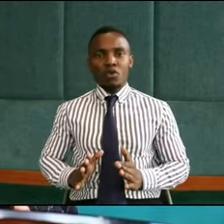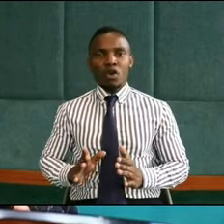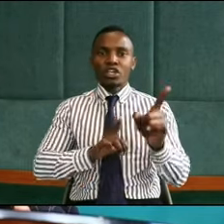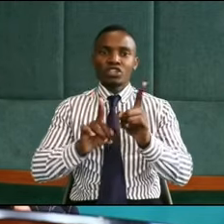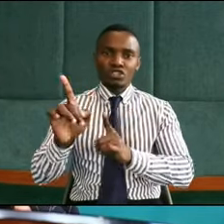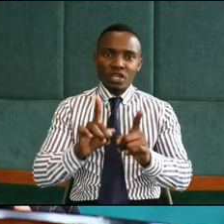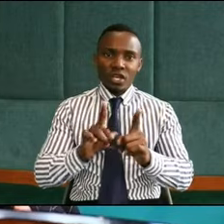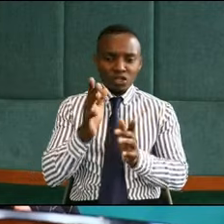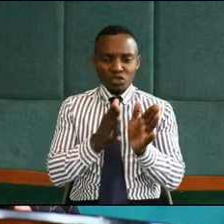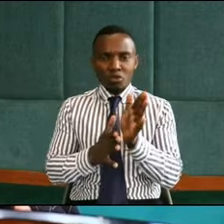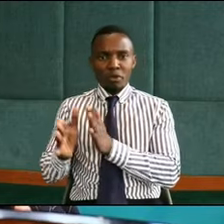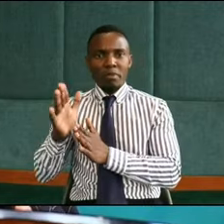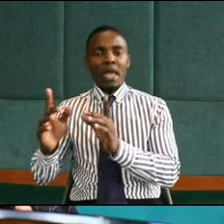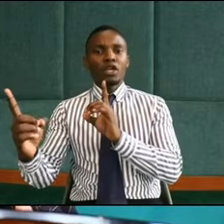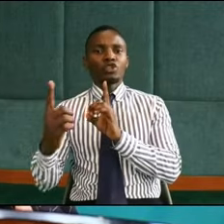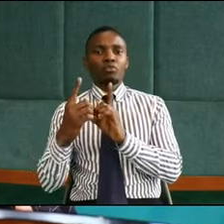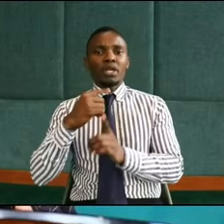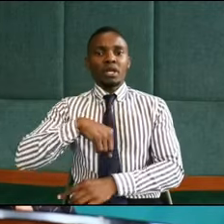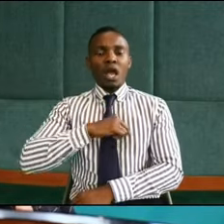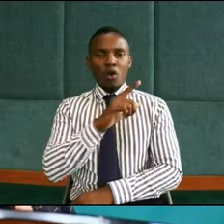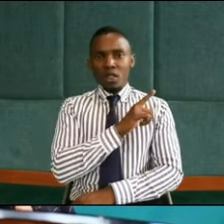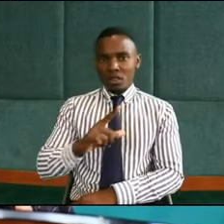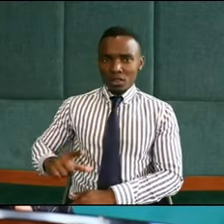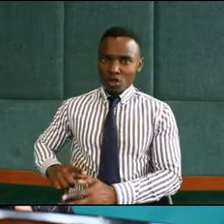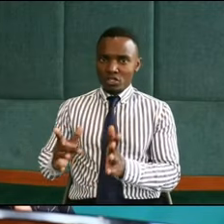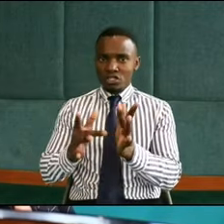to be prepared to meet our Lord Jesus Christ.